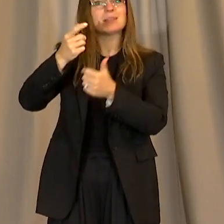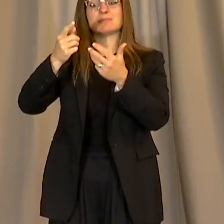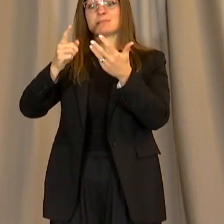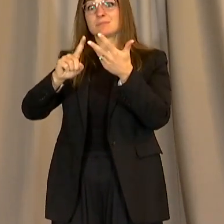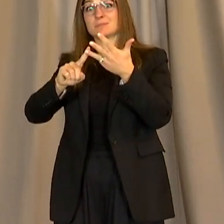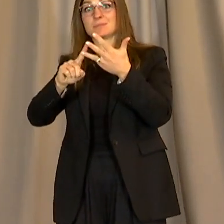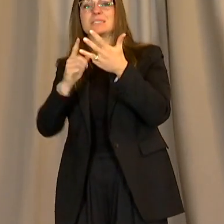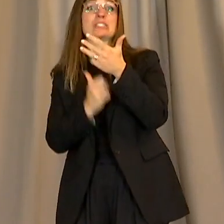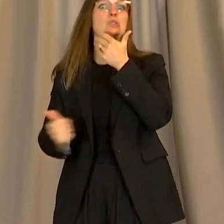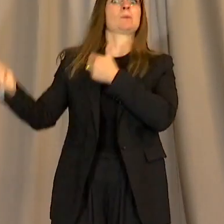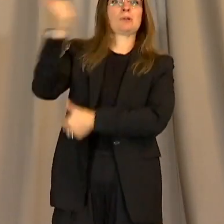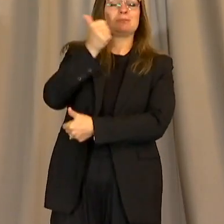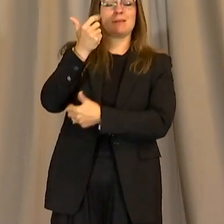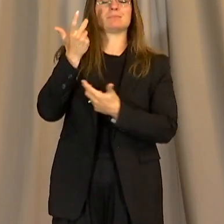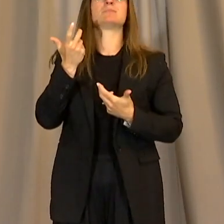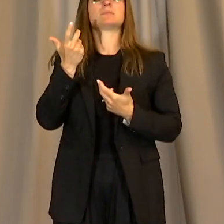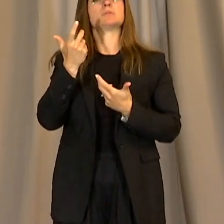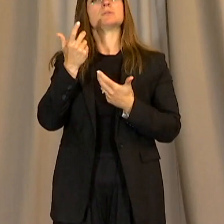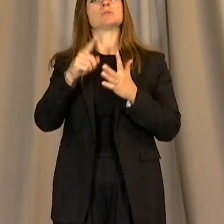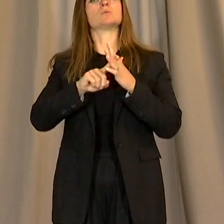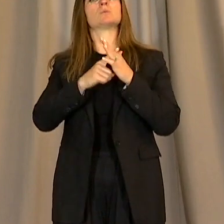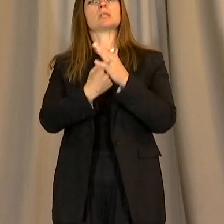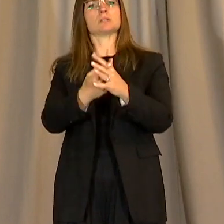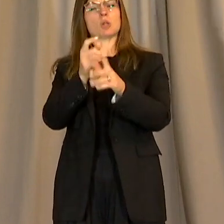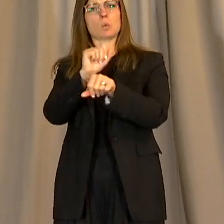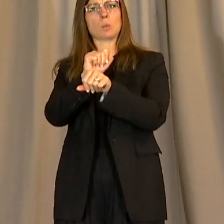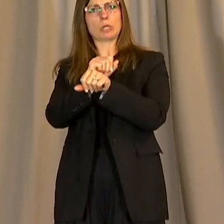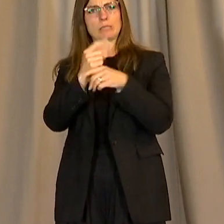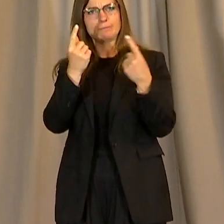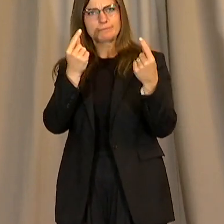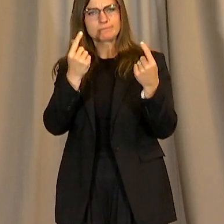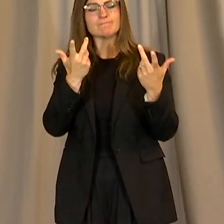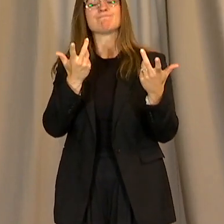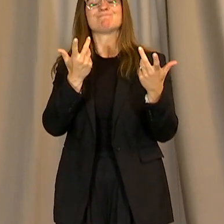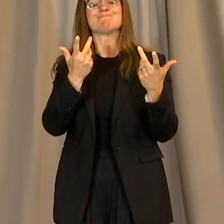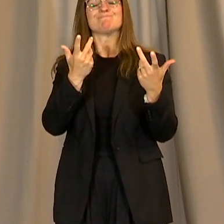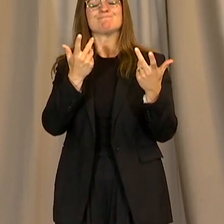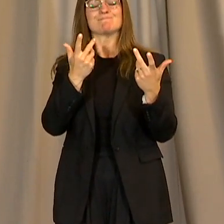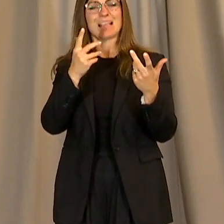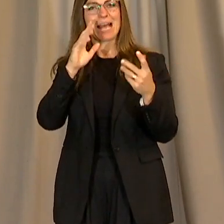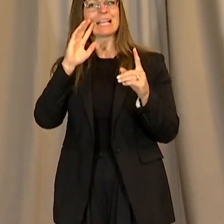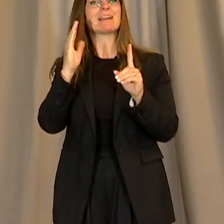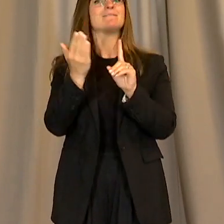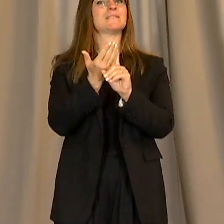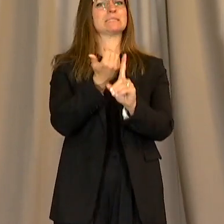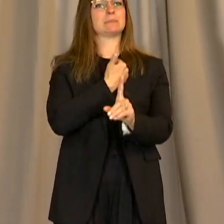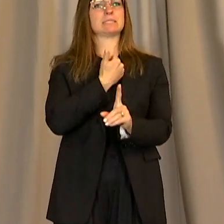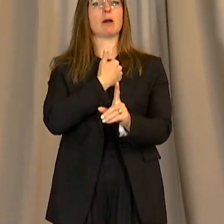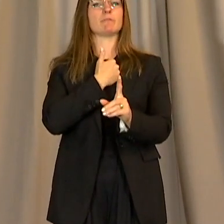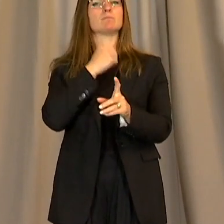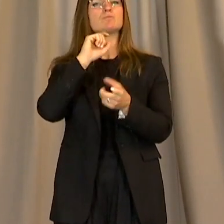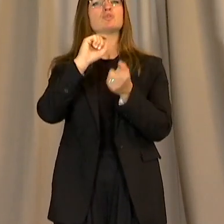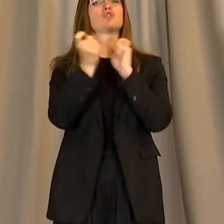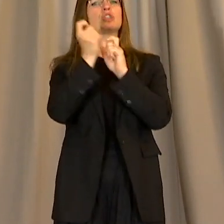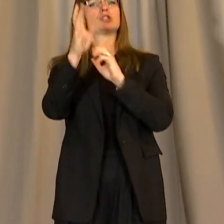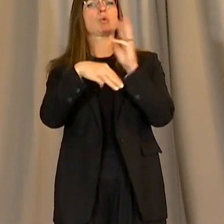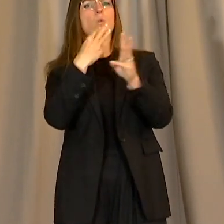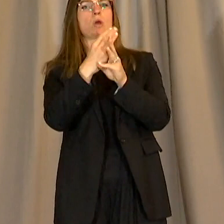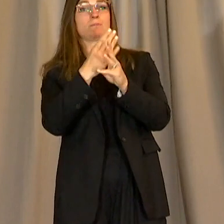I first started out, I was convinced that I could change the world from my